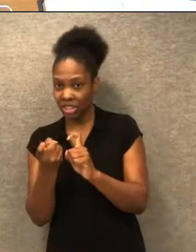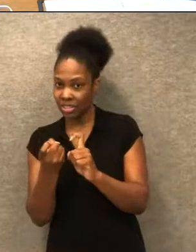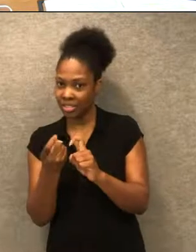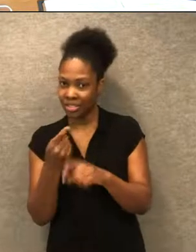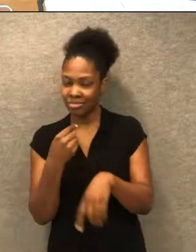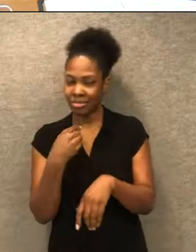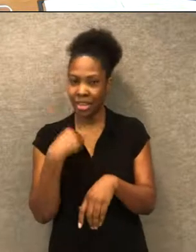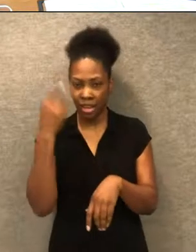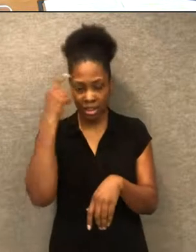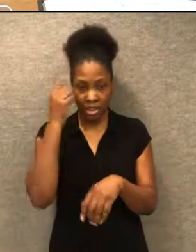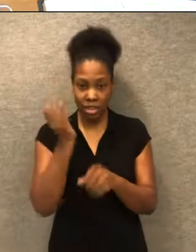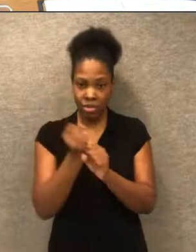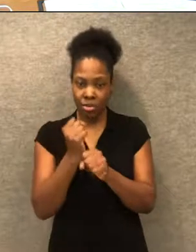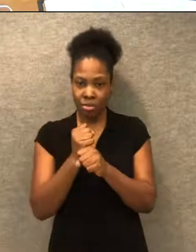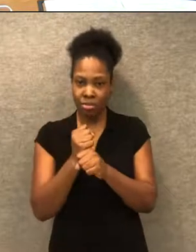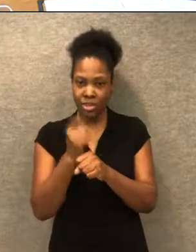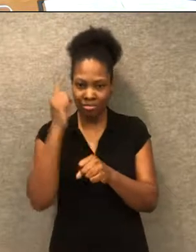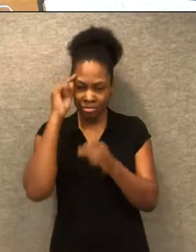decisions about